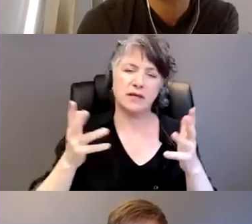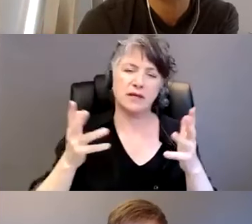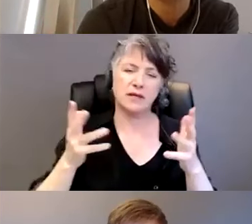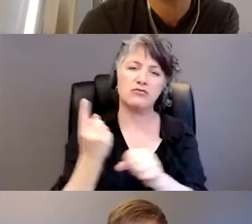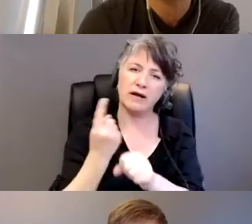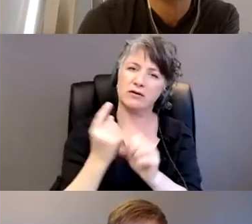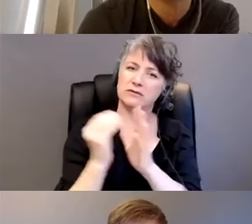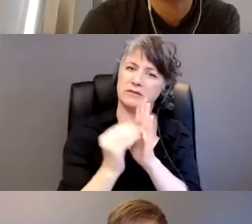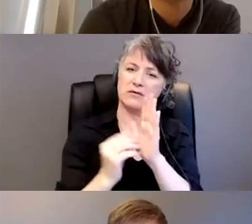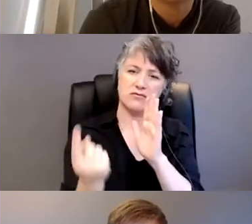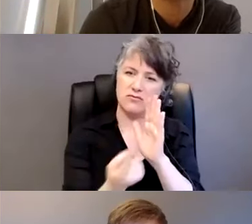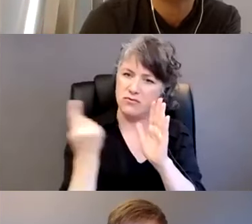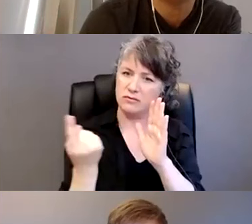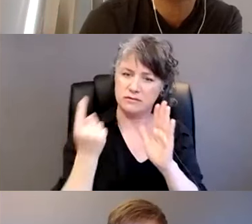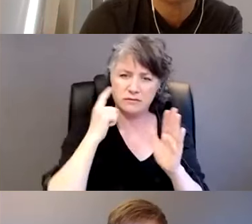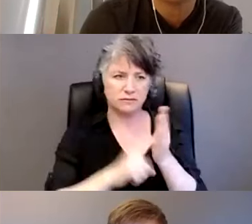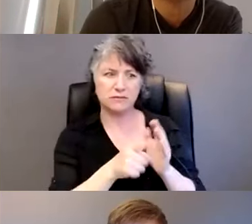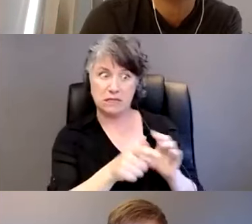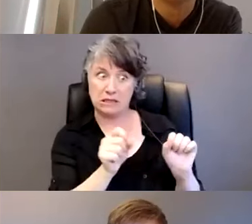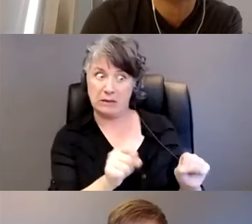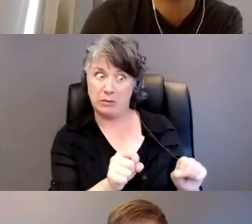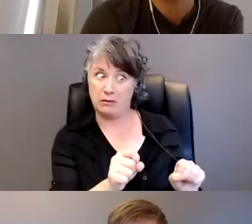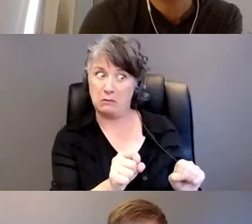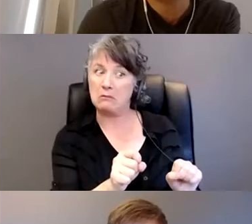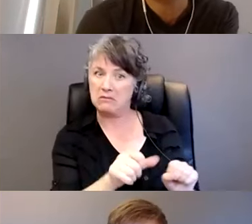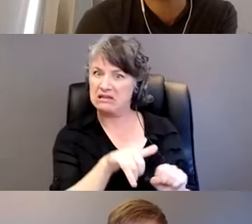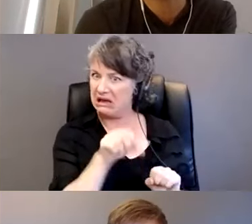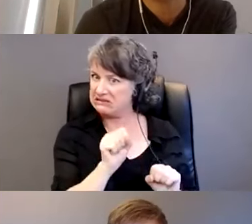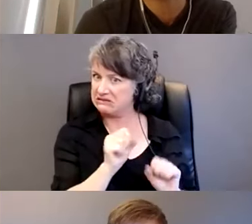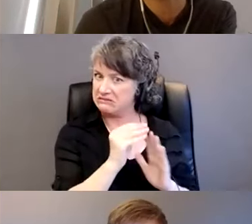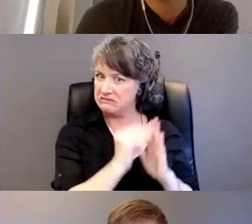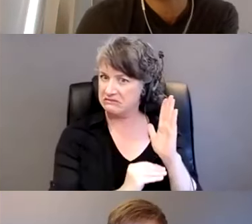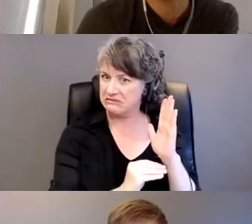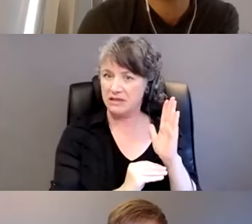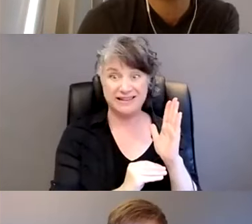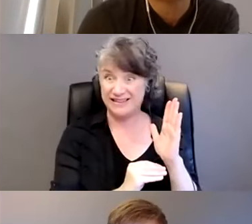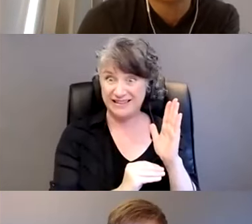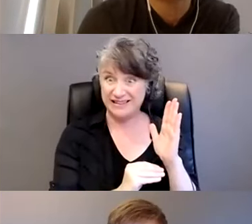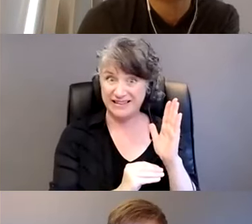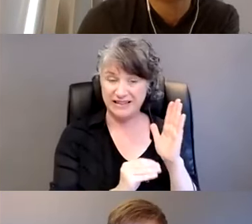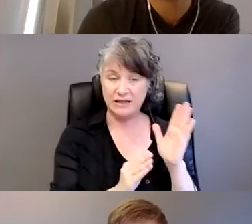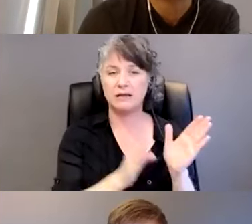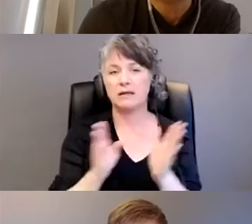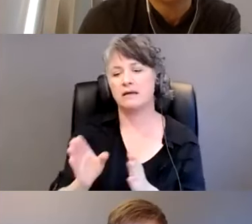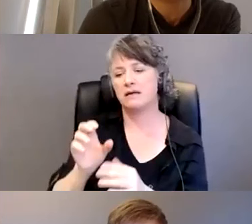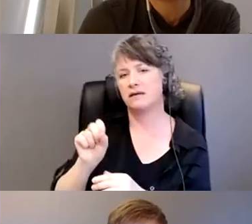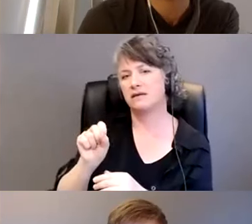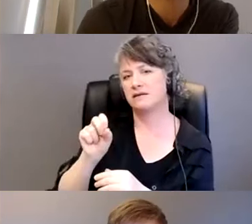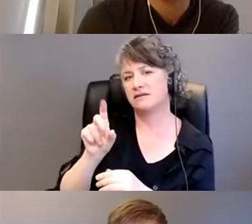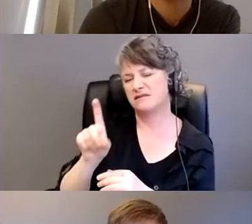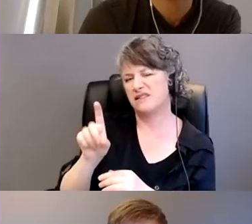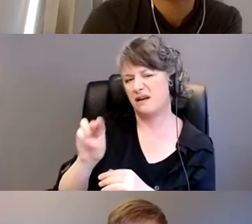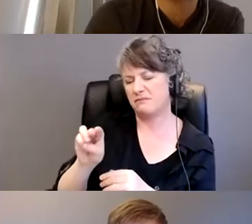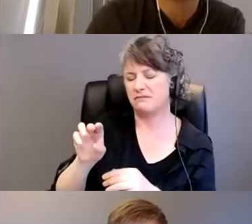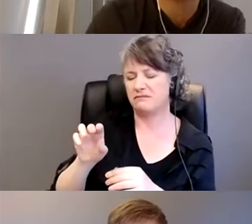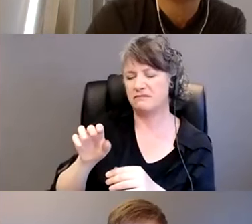documentation, whether I'm finding someone capable or not, and if not, the process of going to the substitute decision maker and